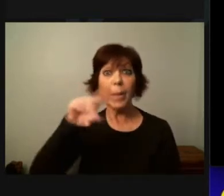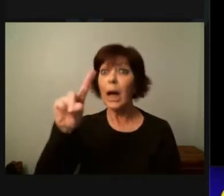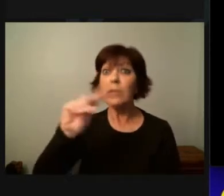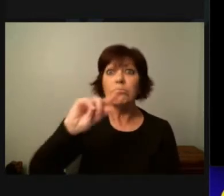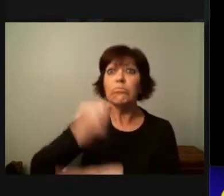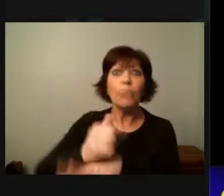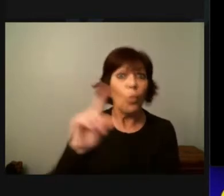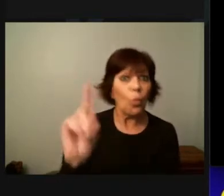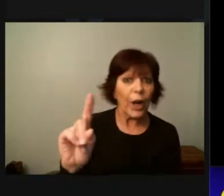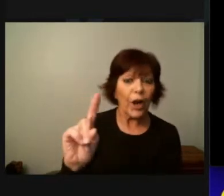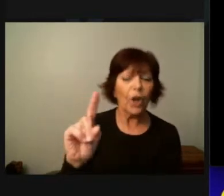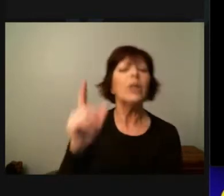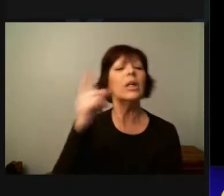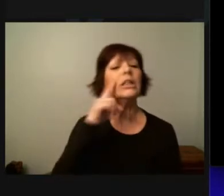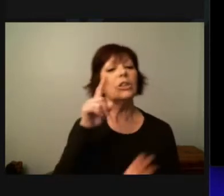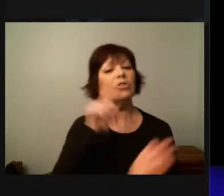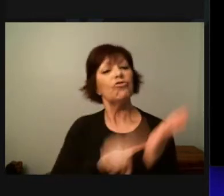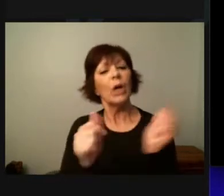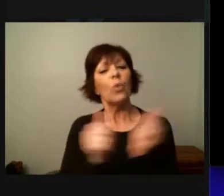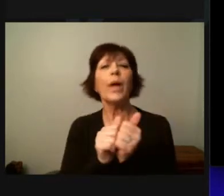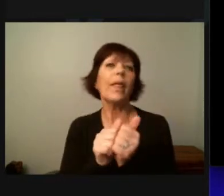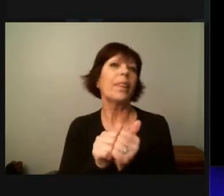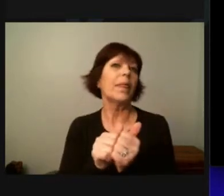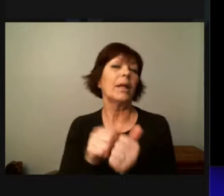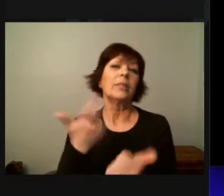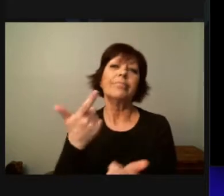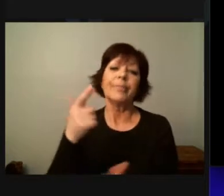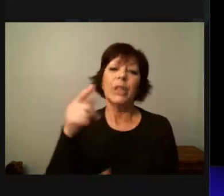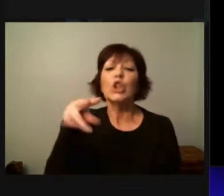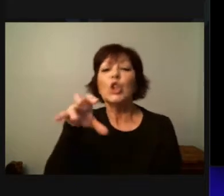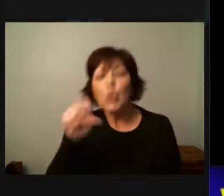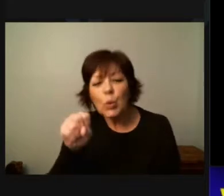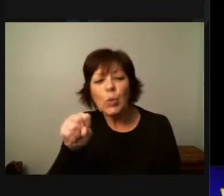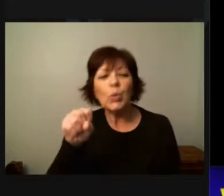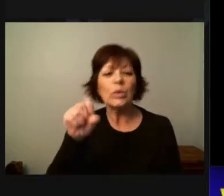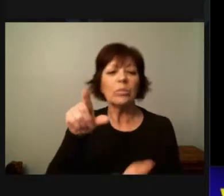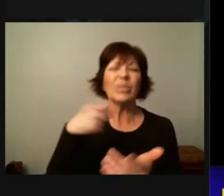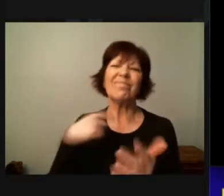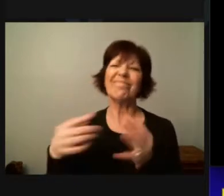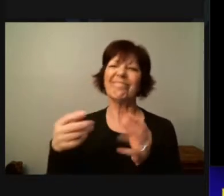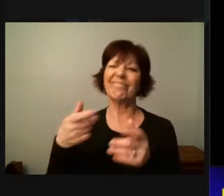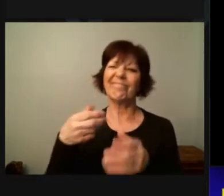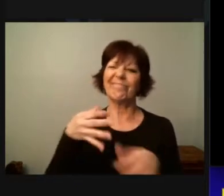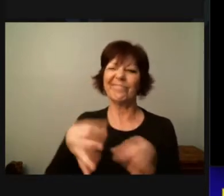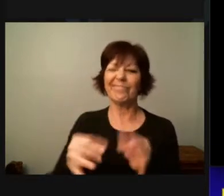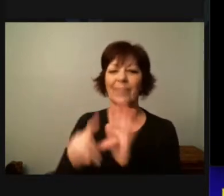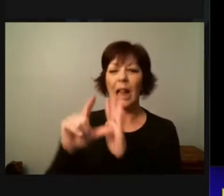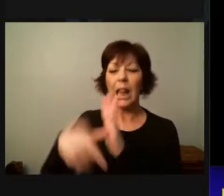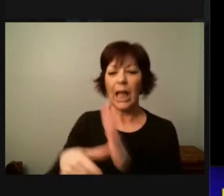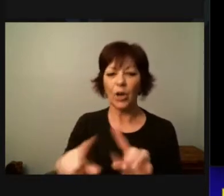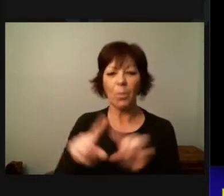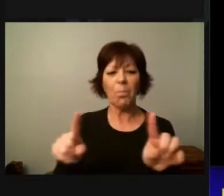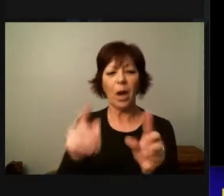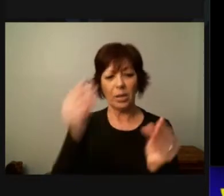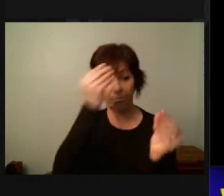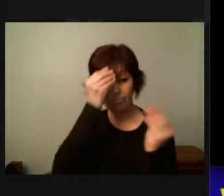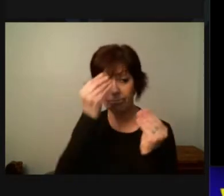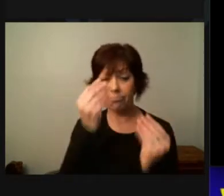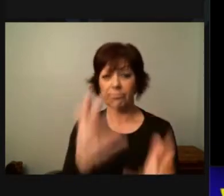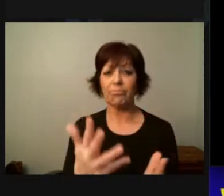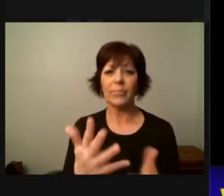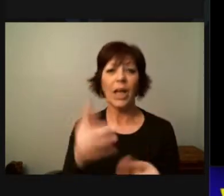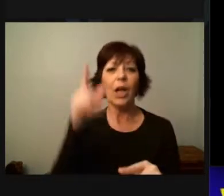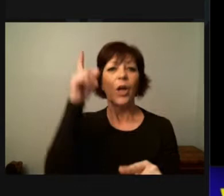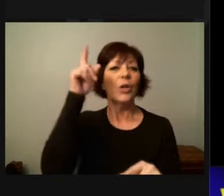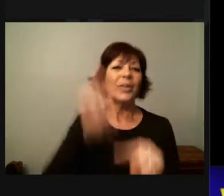want to check with local media, and we'll talk about that a little later. But again, just to let you know, you just can't